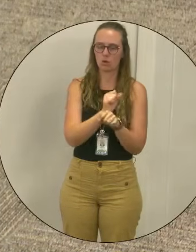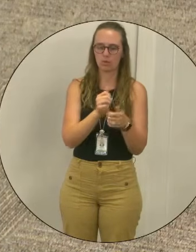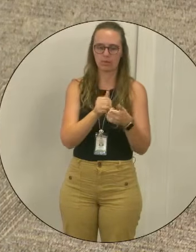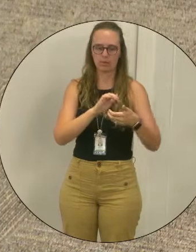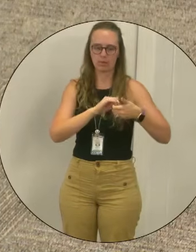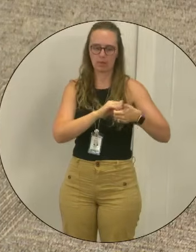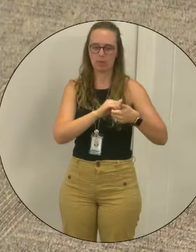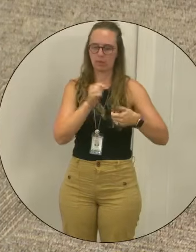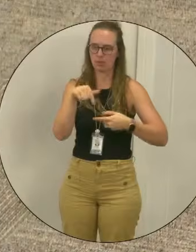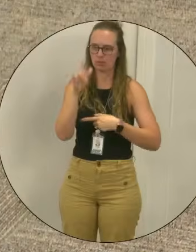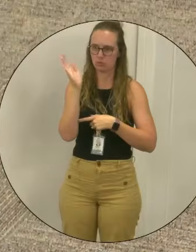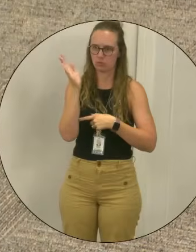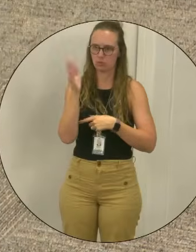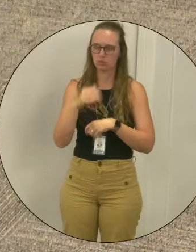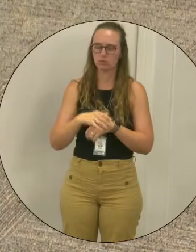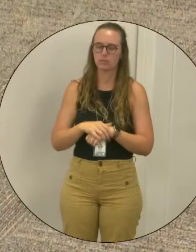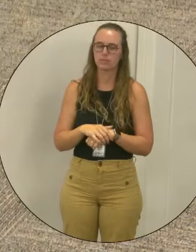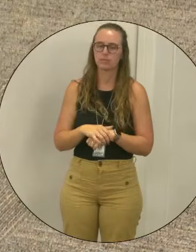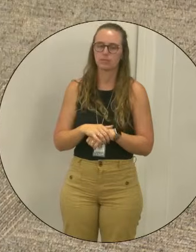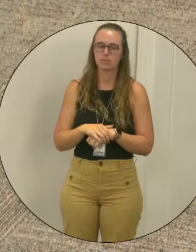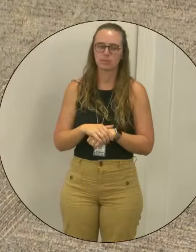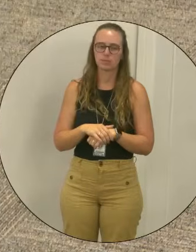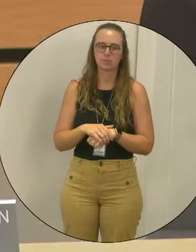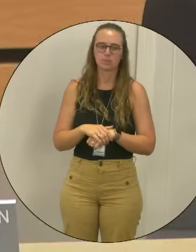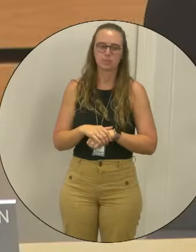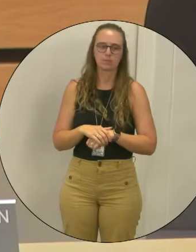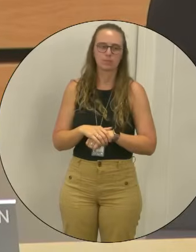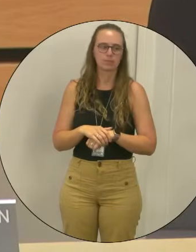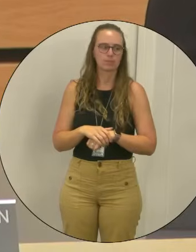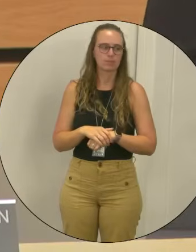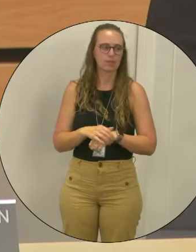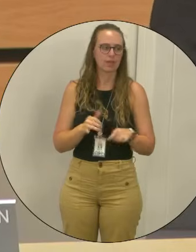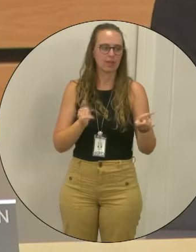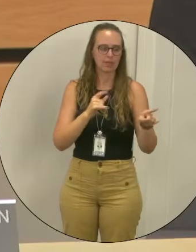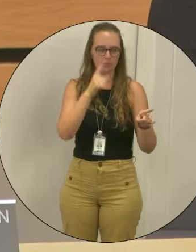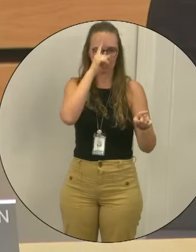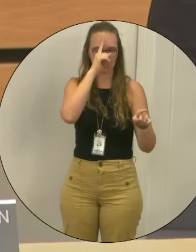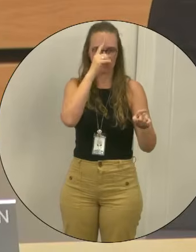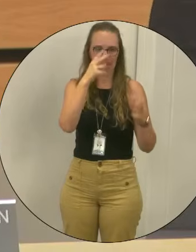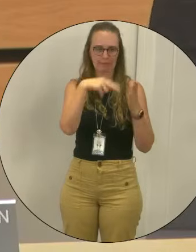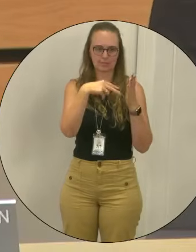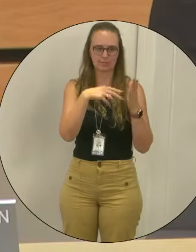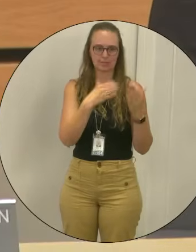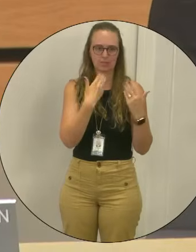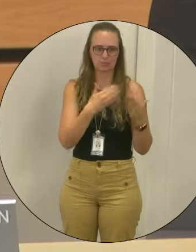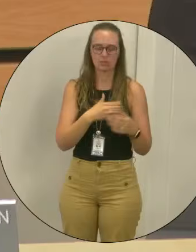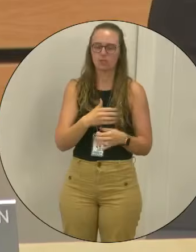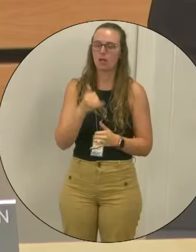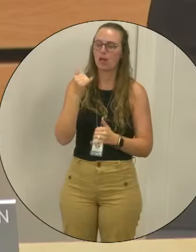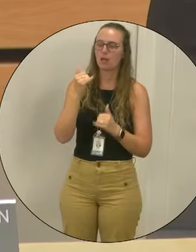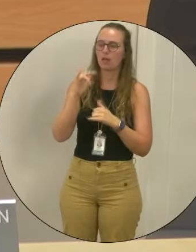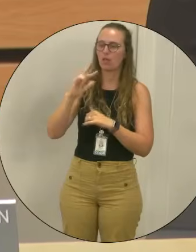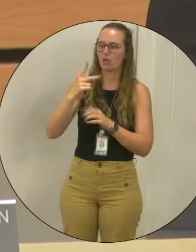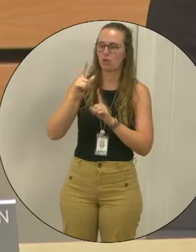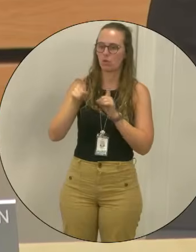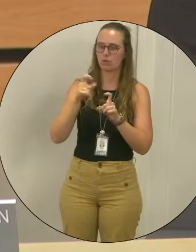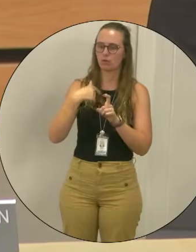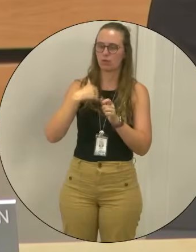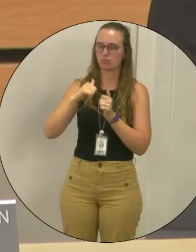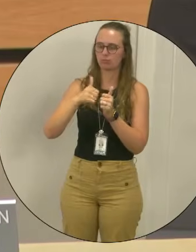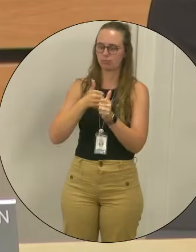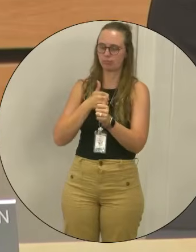that presentation. It's like Mr. McPartland read our minds. I appreciate that. My last third question, and I'll put myself